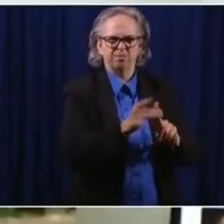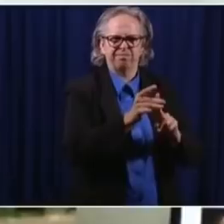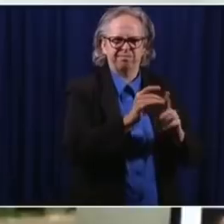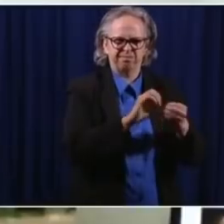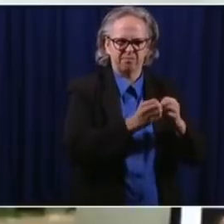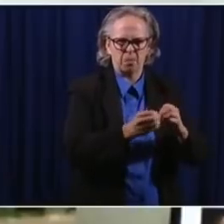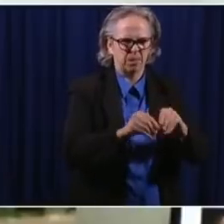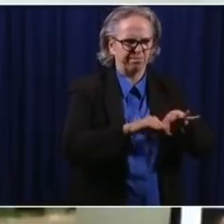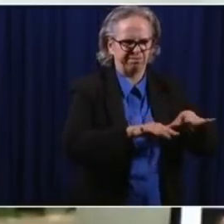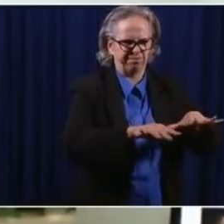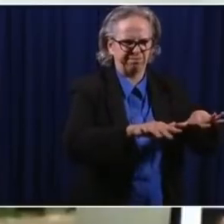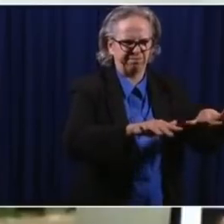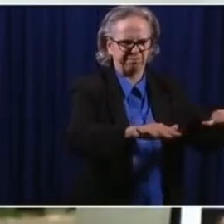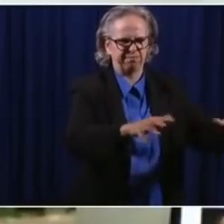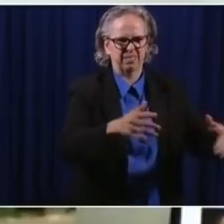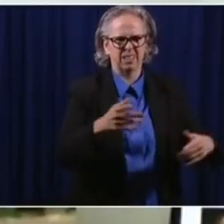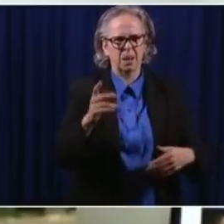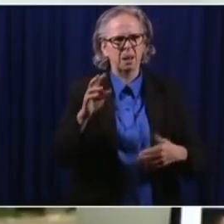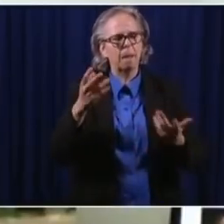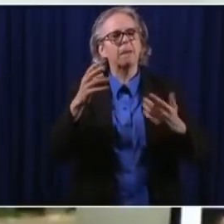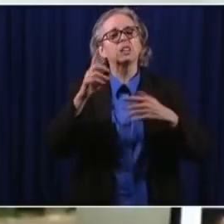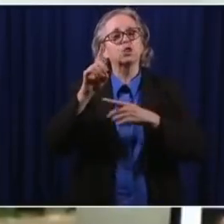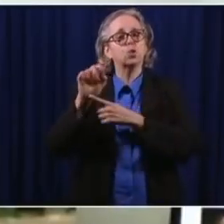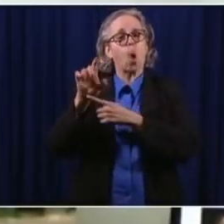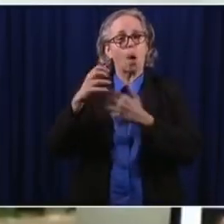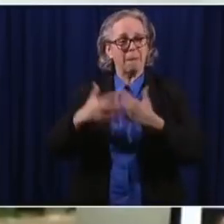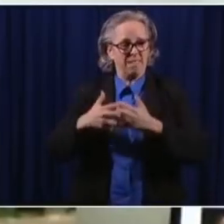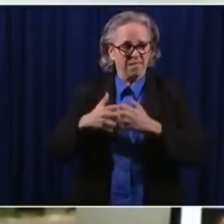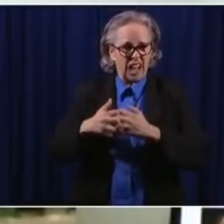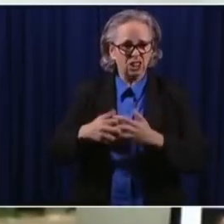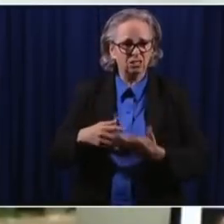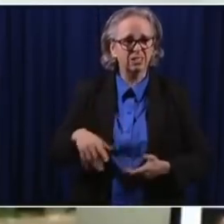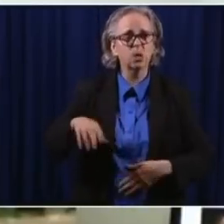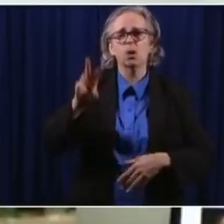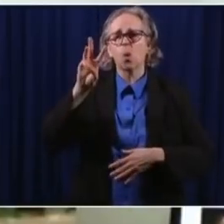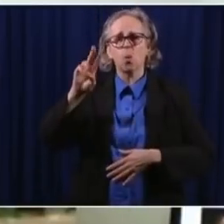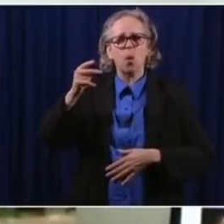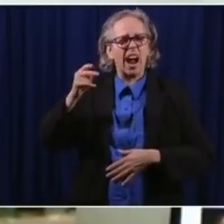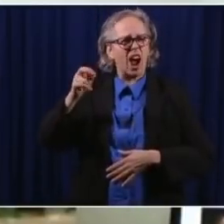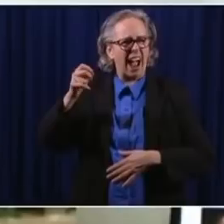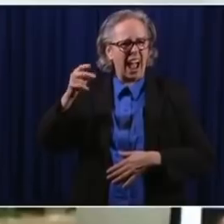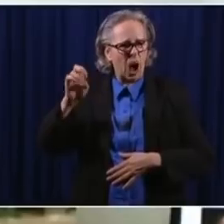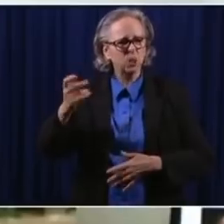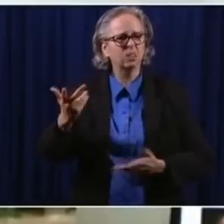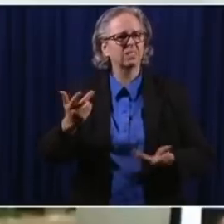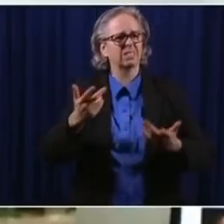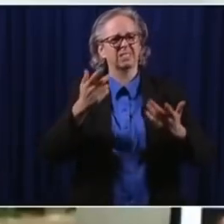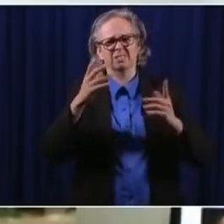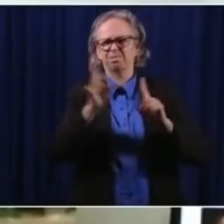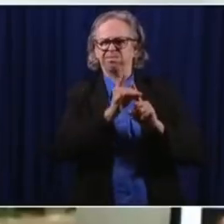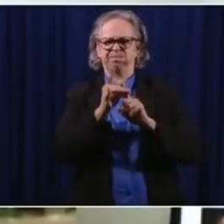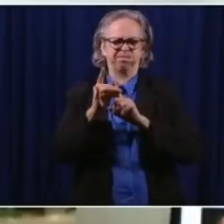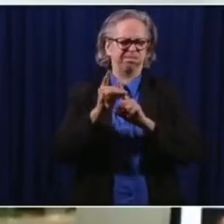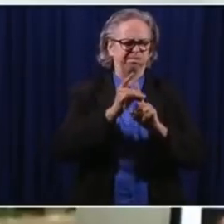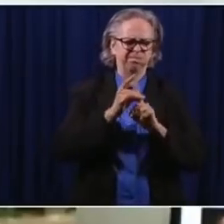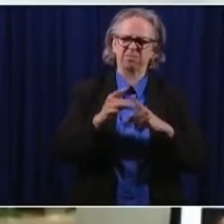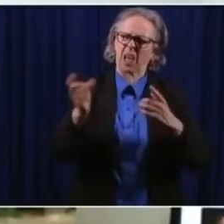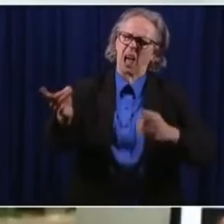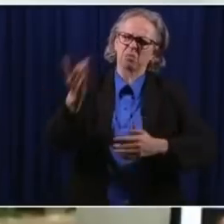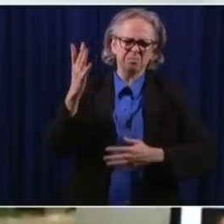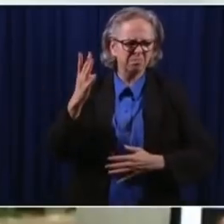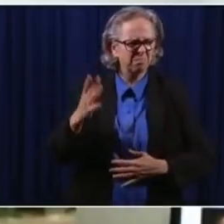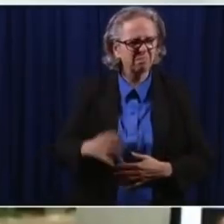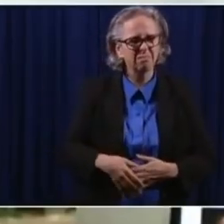in manufacturing and warehousing in Madison County that affected our community as well. At this point, we're seeing it in the